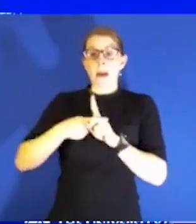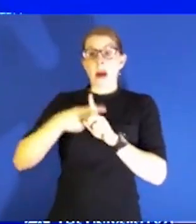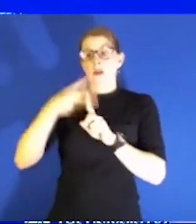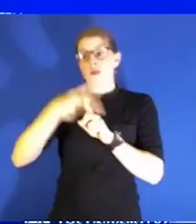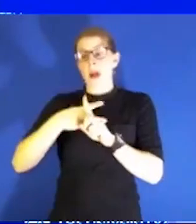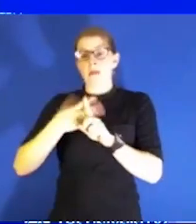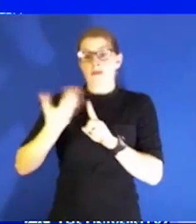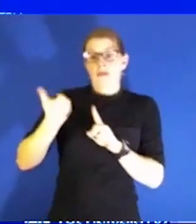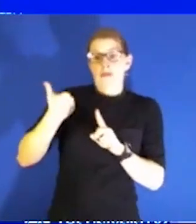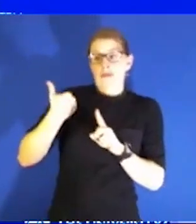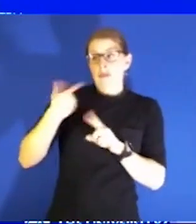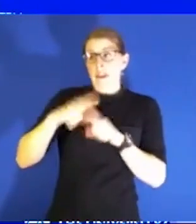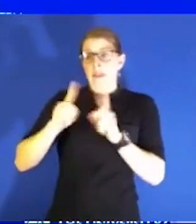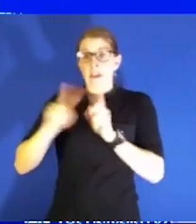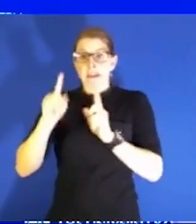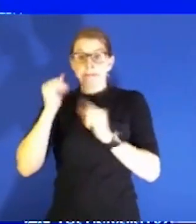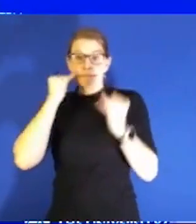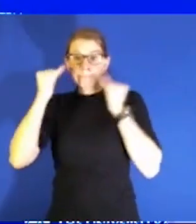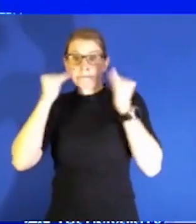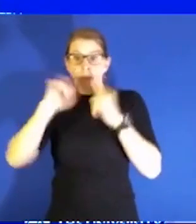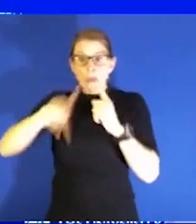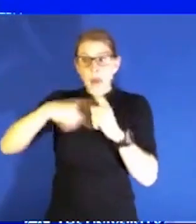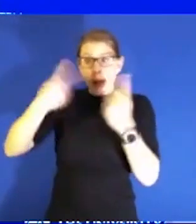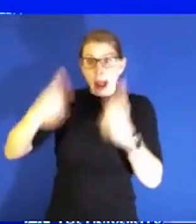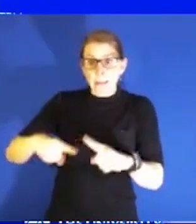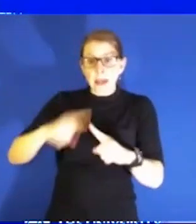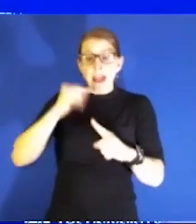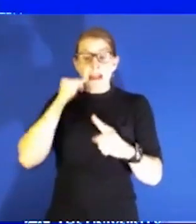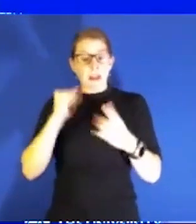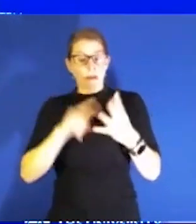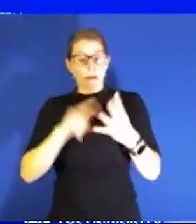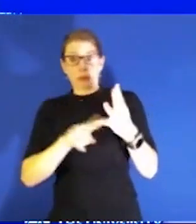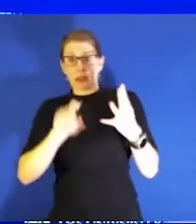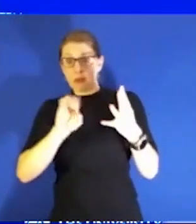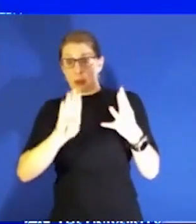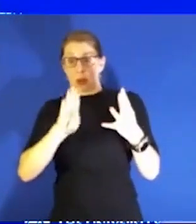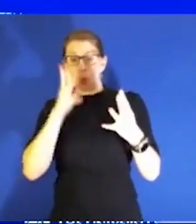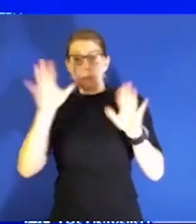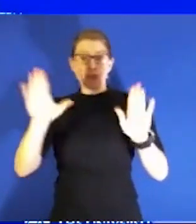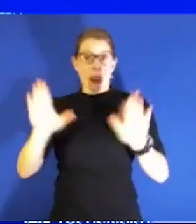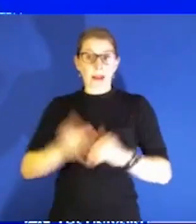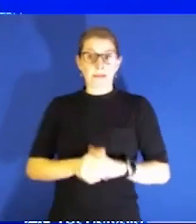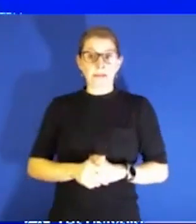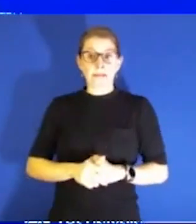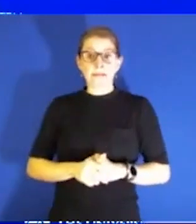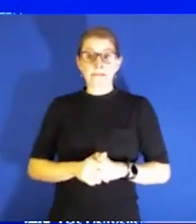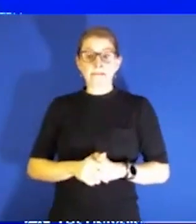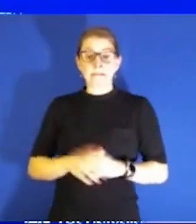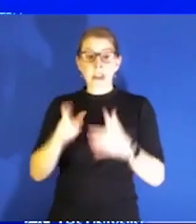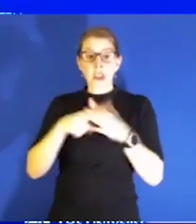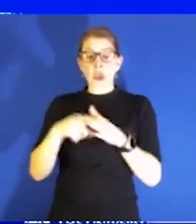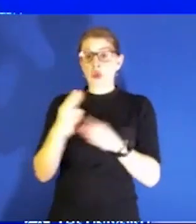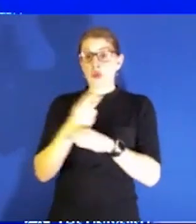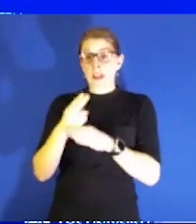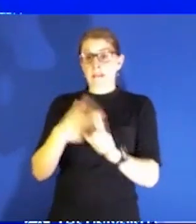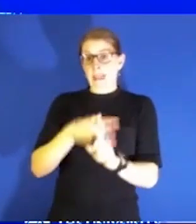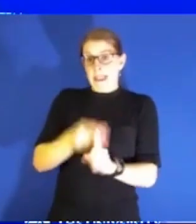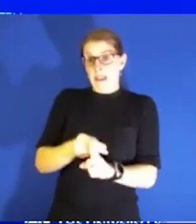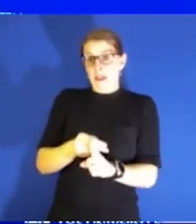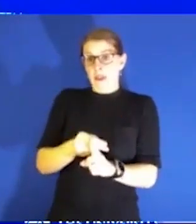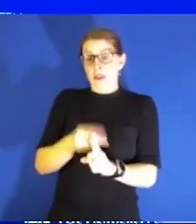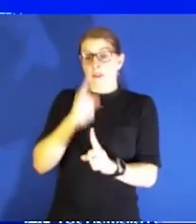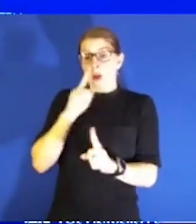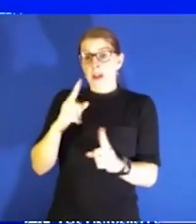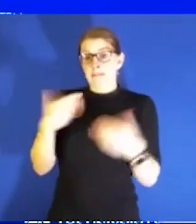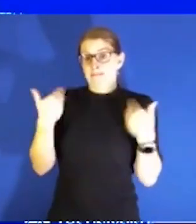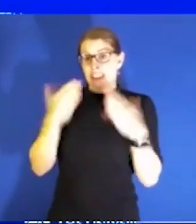to when. But if it could be by the end of February, I think that would be great if we can start using these vaccinations on those young children.